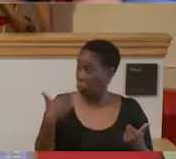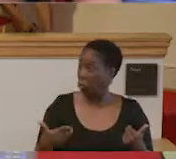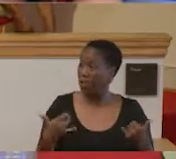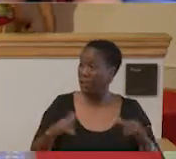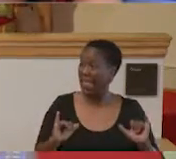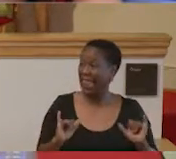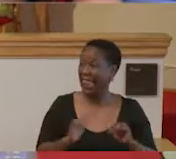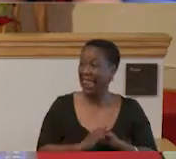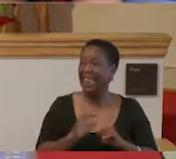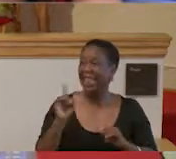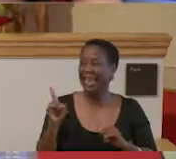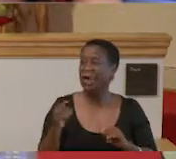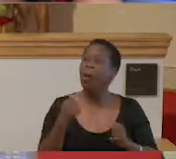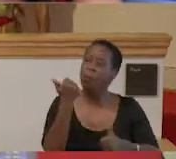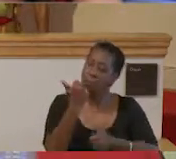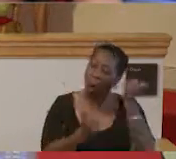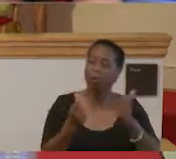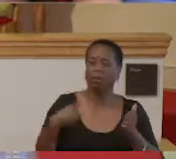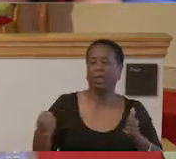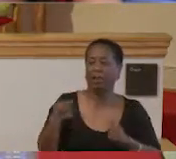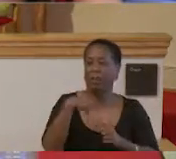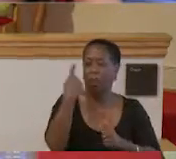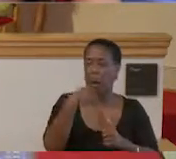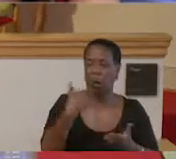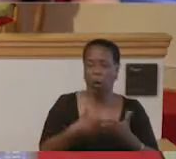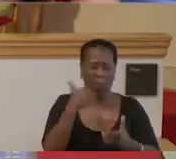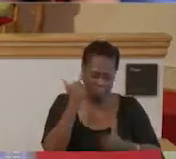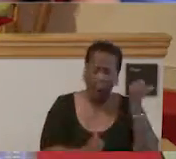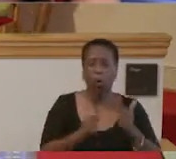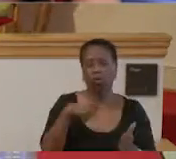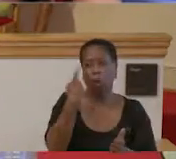Let me qualify that. Most of them still look good.